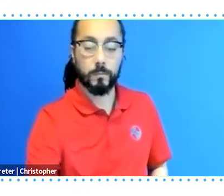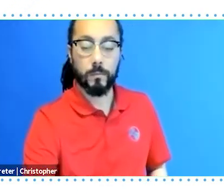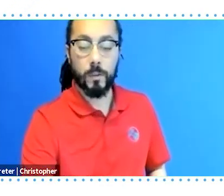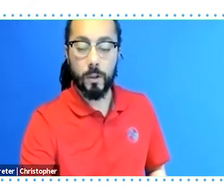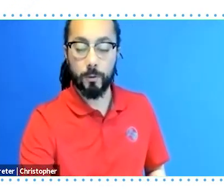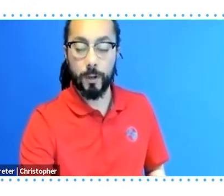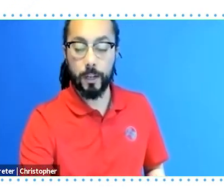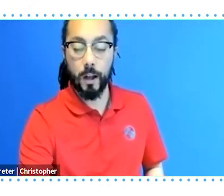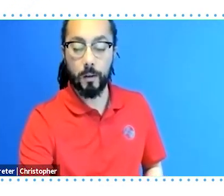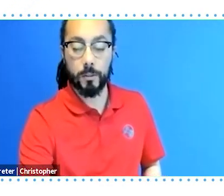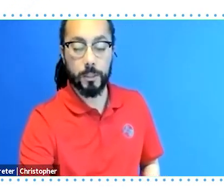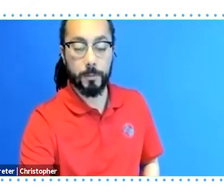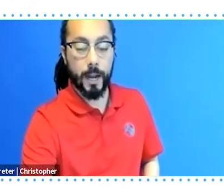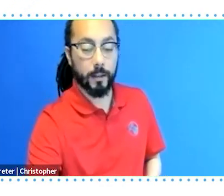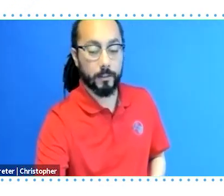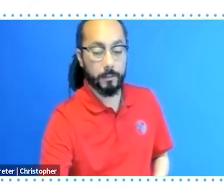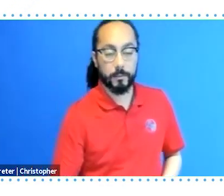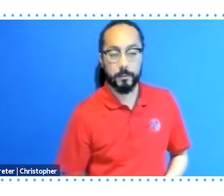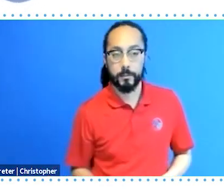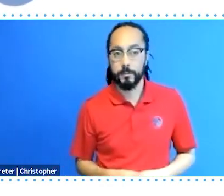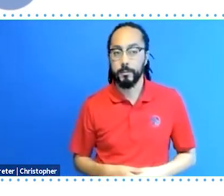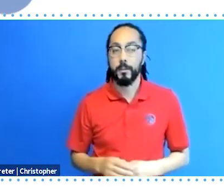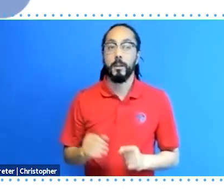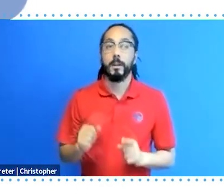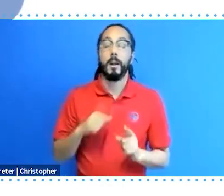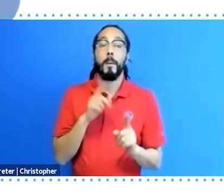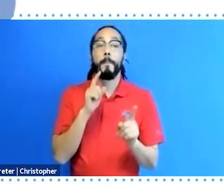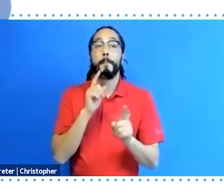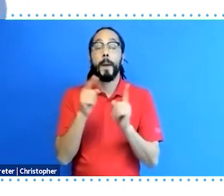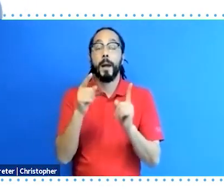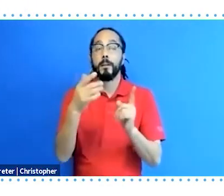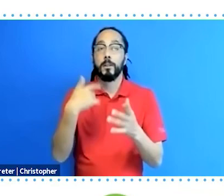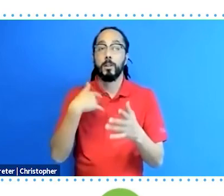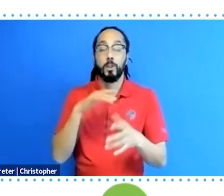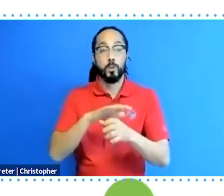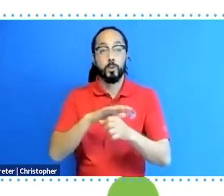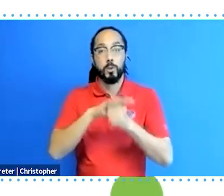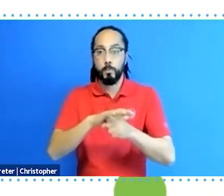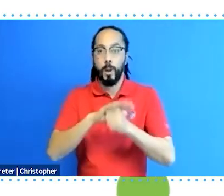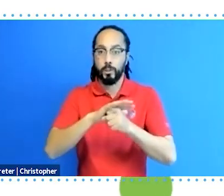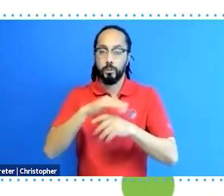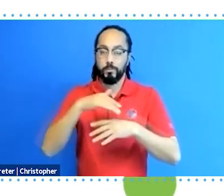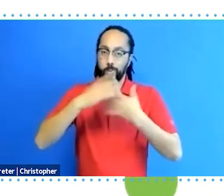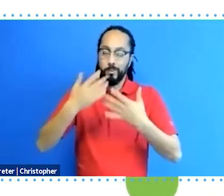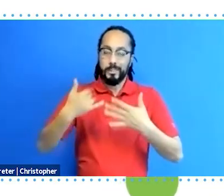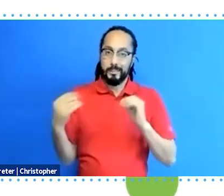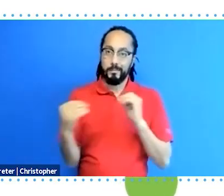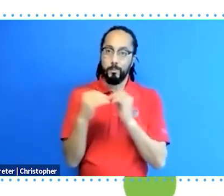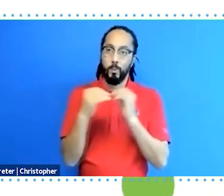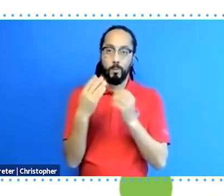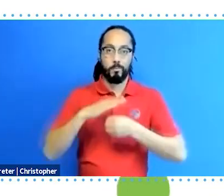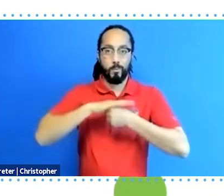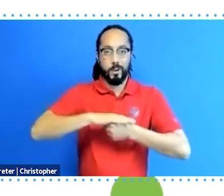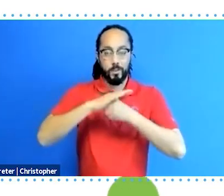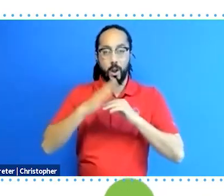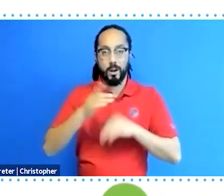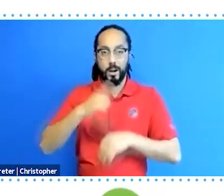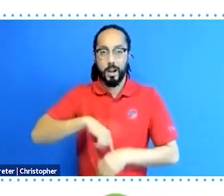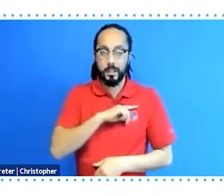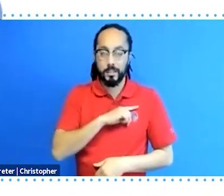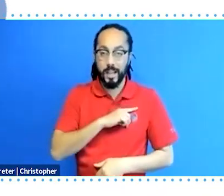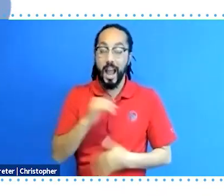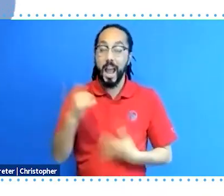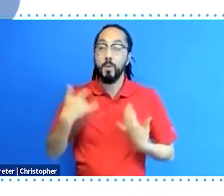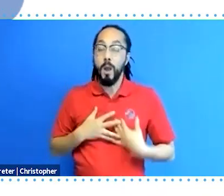helped ourselves either by releasing any of the pressure on ourselves. It sounds like we've really embraced the desire to do it more